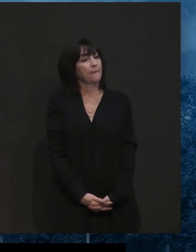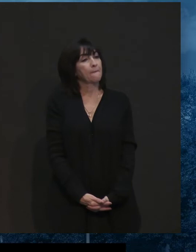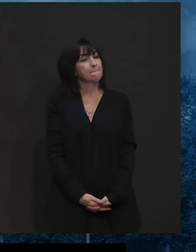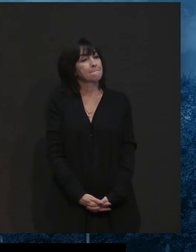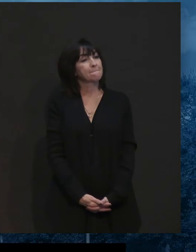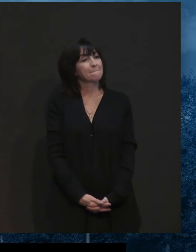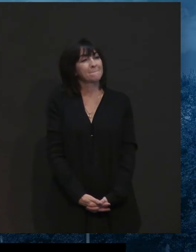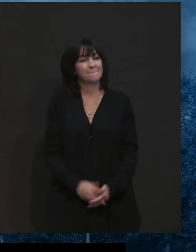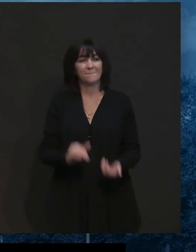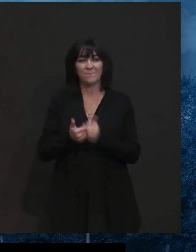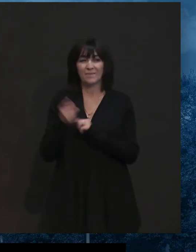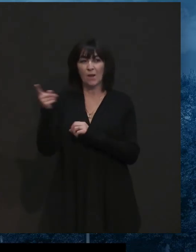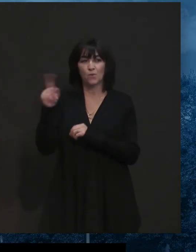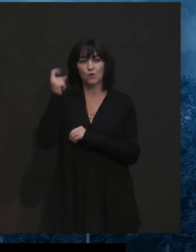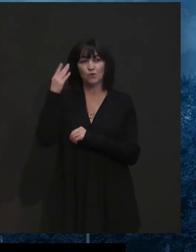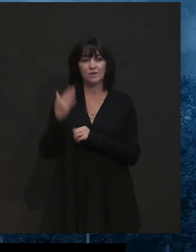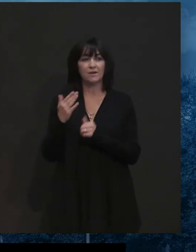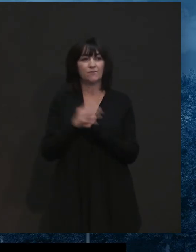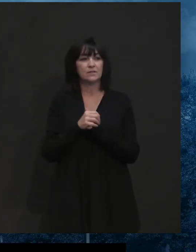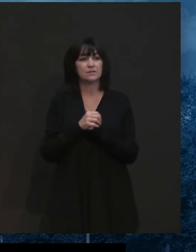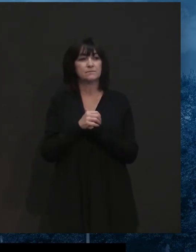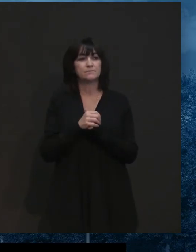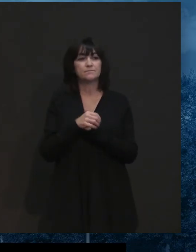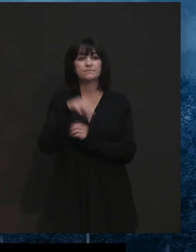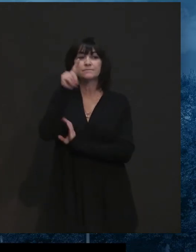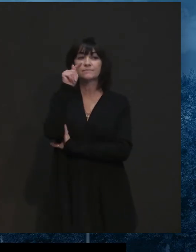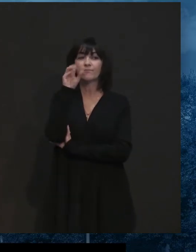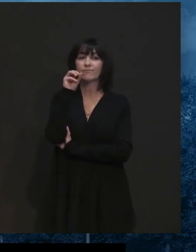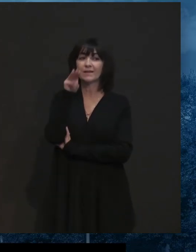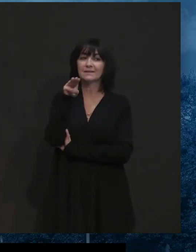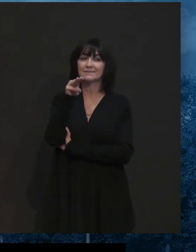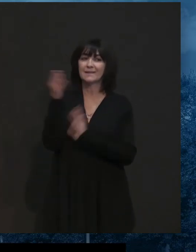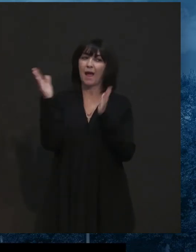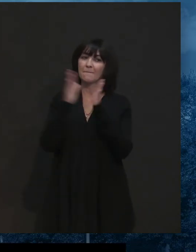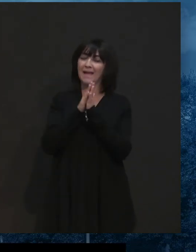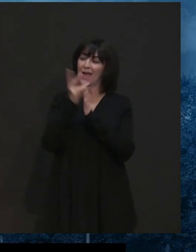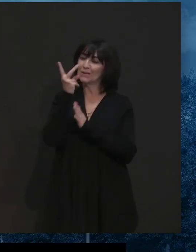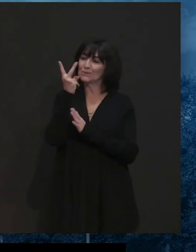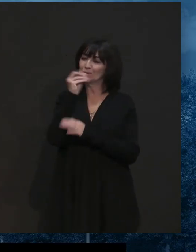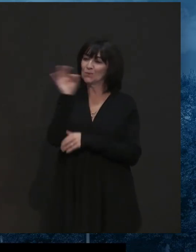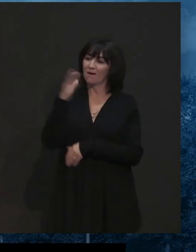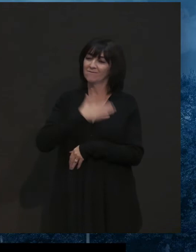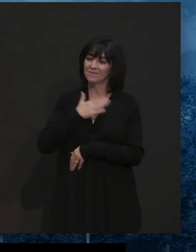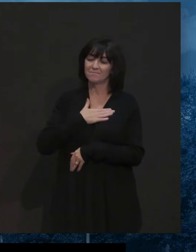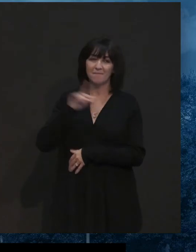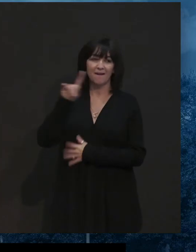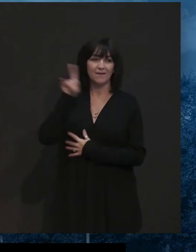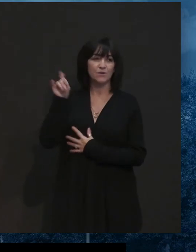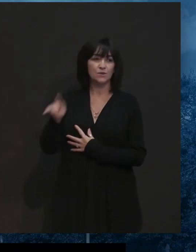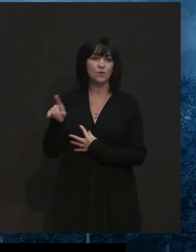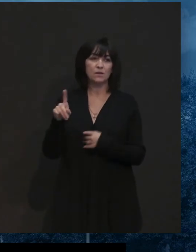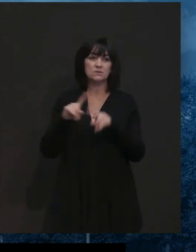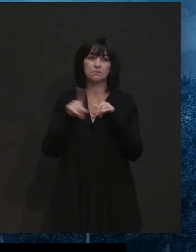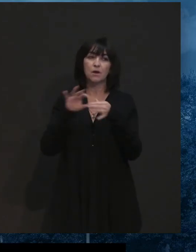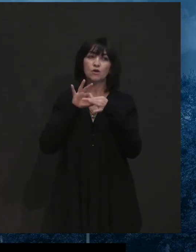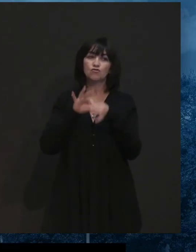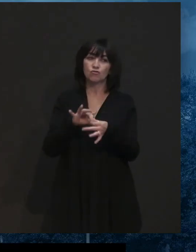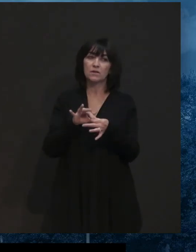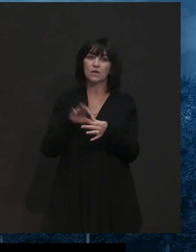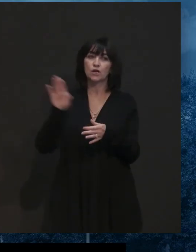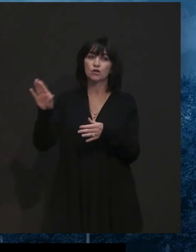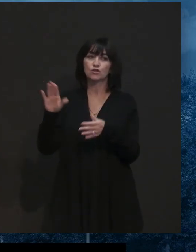How are you, Governor? Good, how are you? Good. Tom asked two of my questions, but related to what you were just talking about, I did